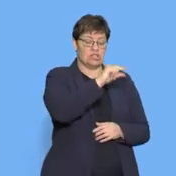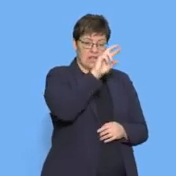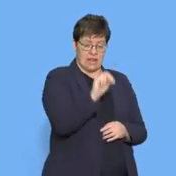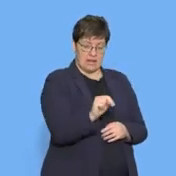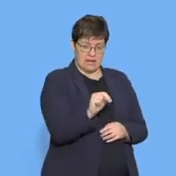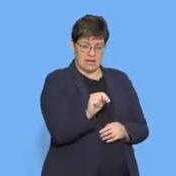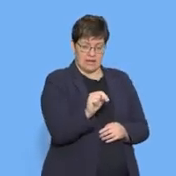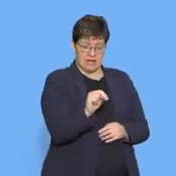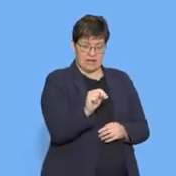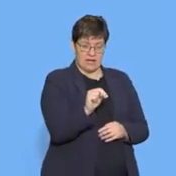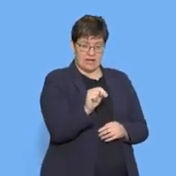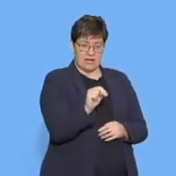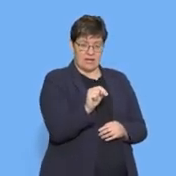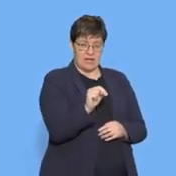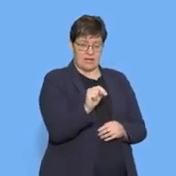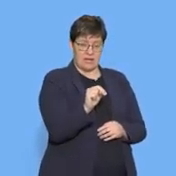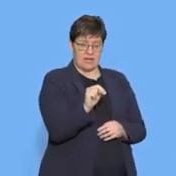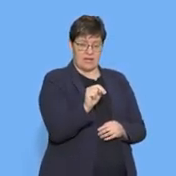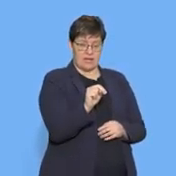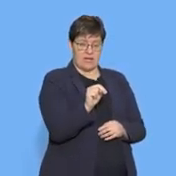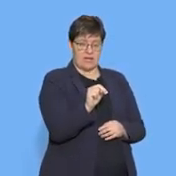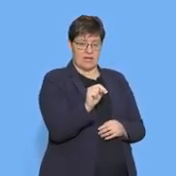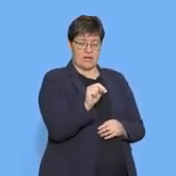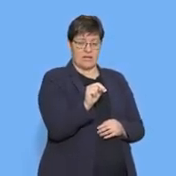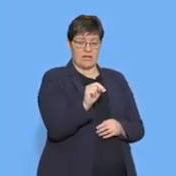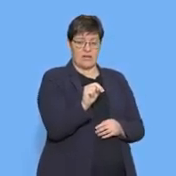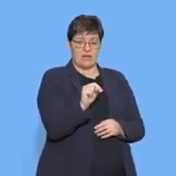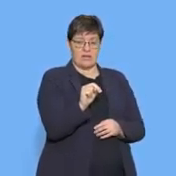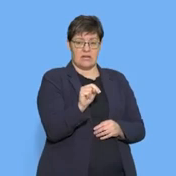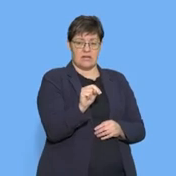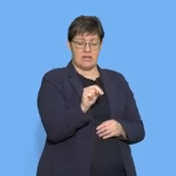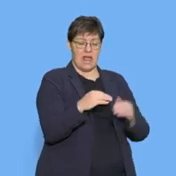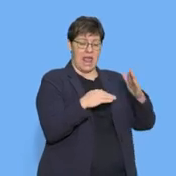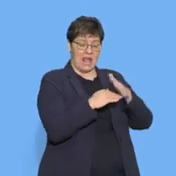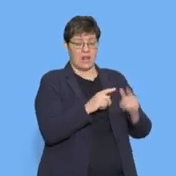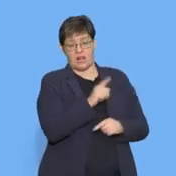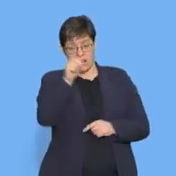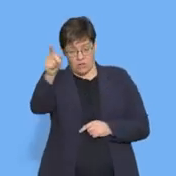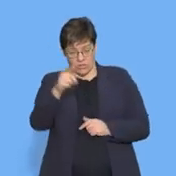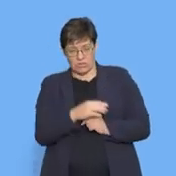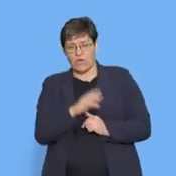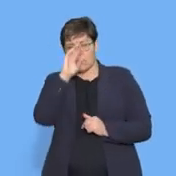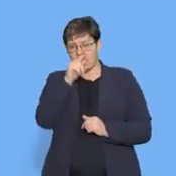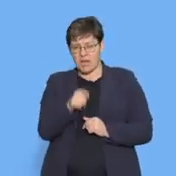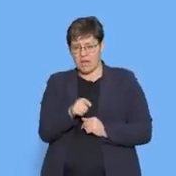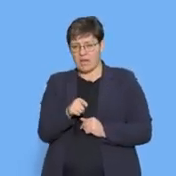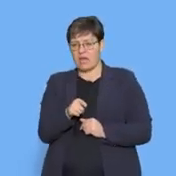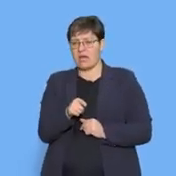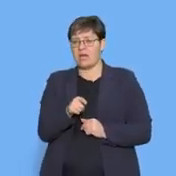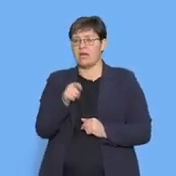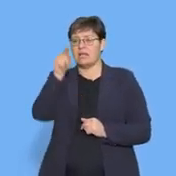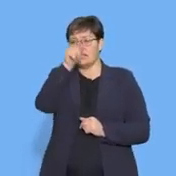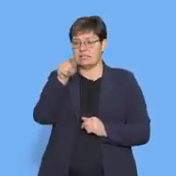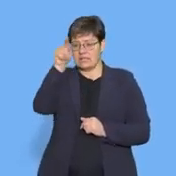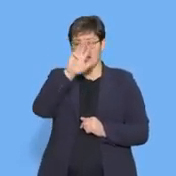know that gn, okay, we're going to use sine rule. So we're going to use gn and the angle across it. And can you remember earlier we